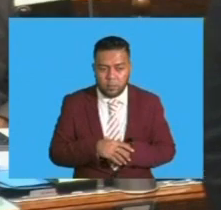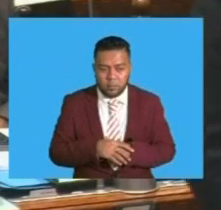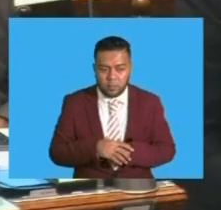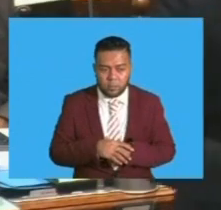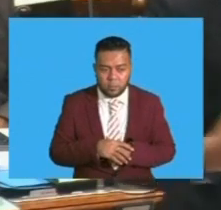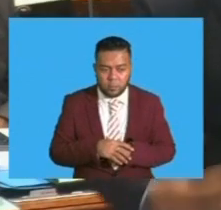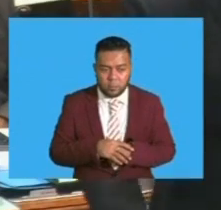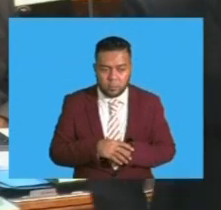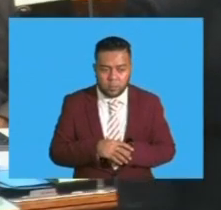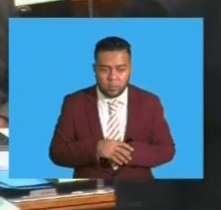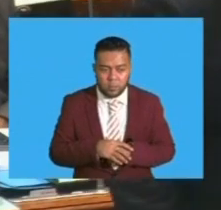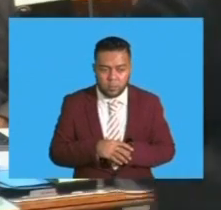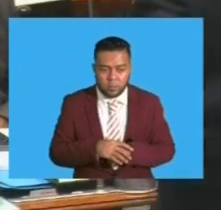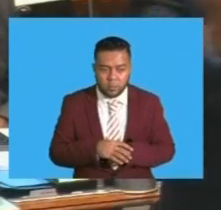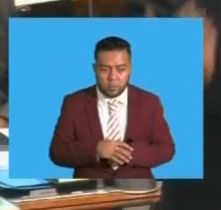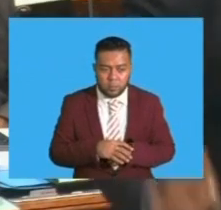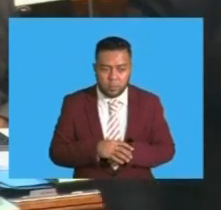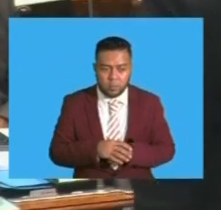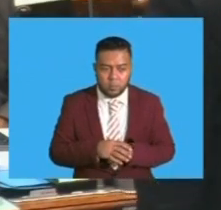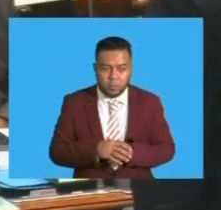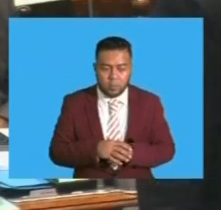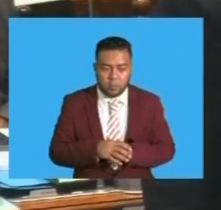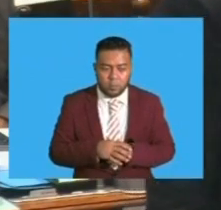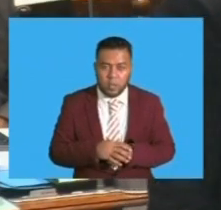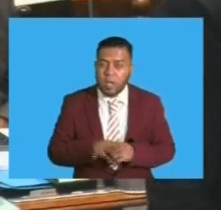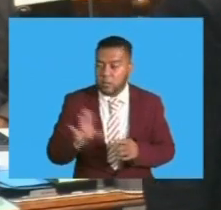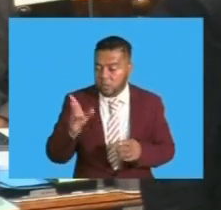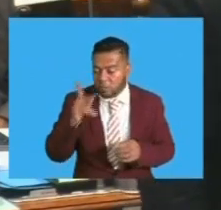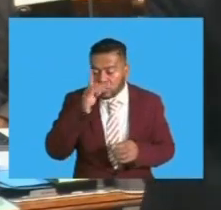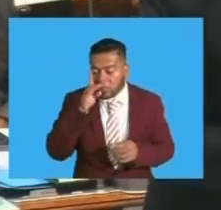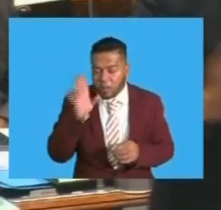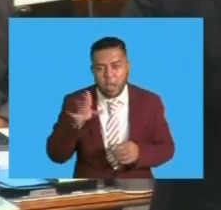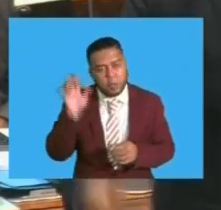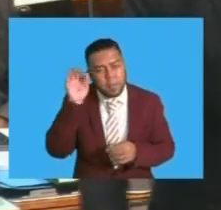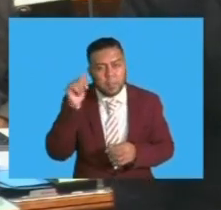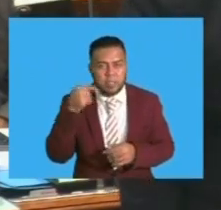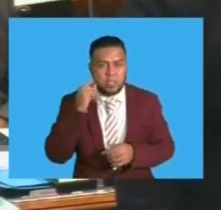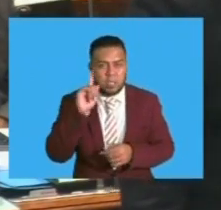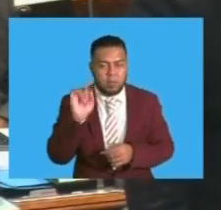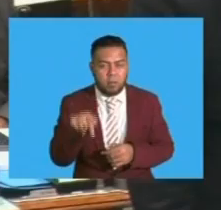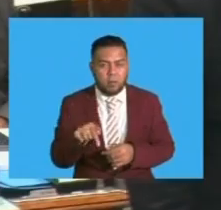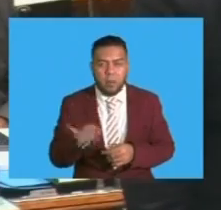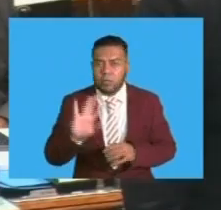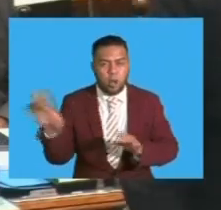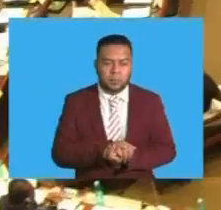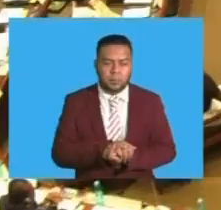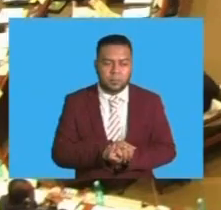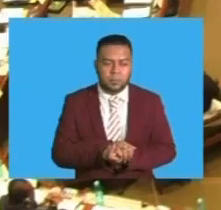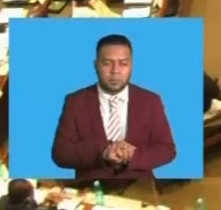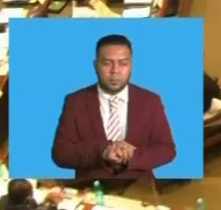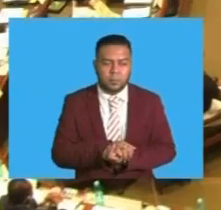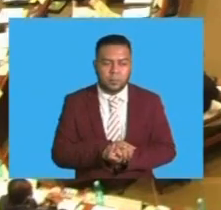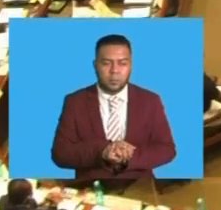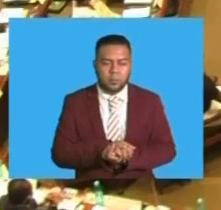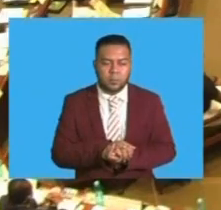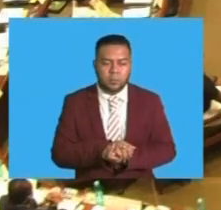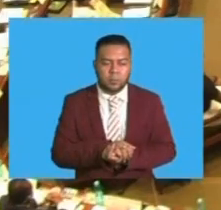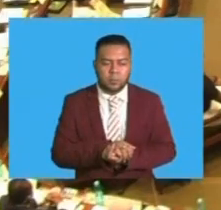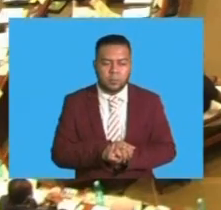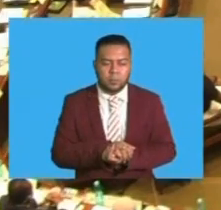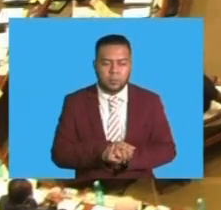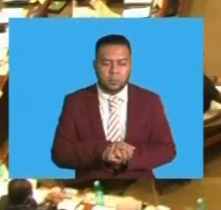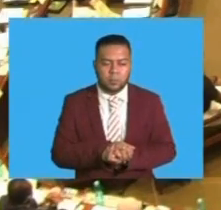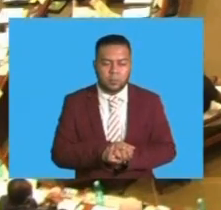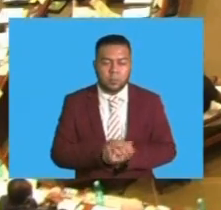dignity. Said Kayum further says that as parliamentarians, all MPs need to be good role models. Because the women on one